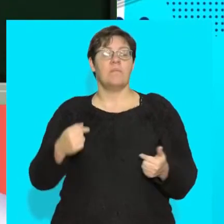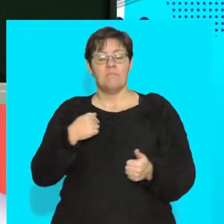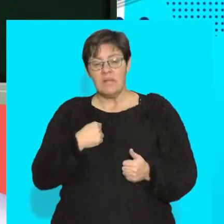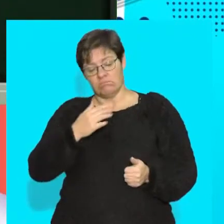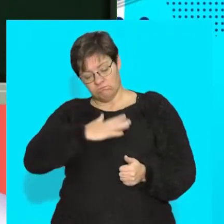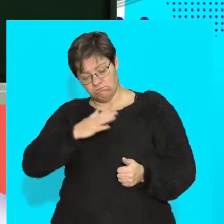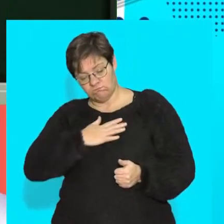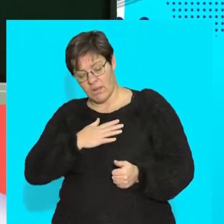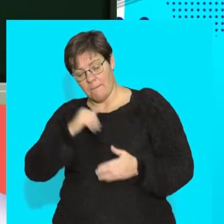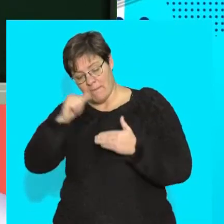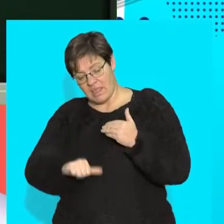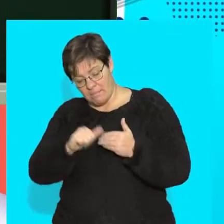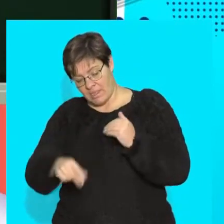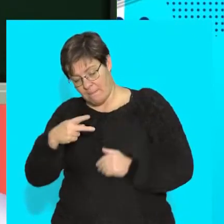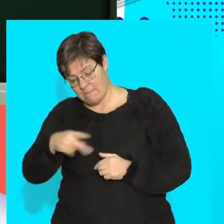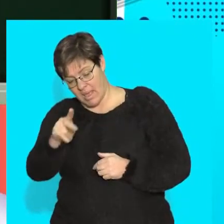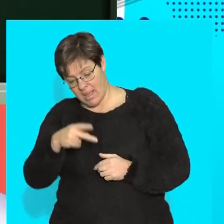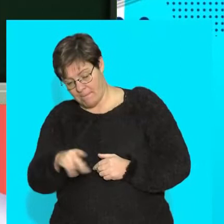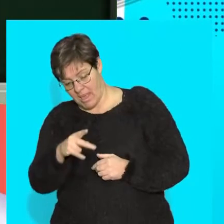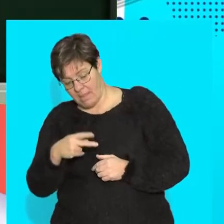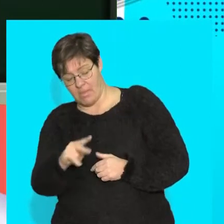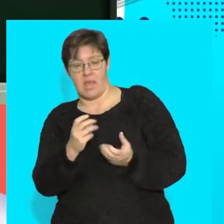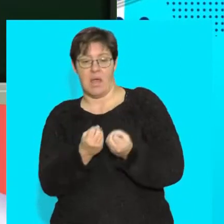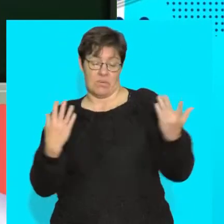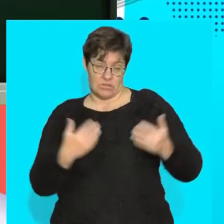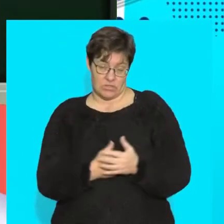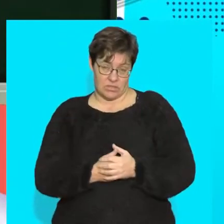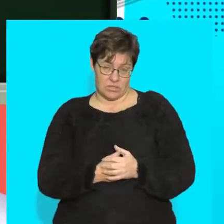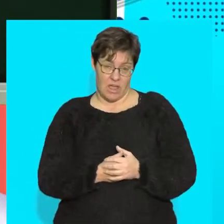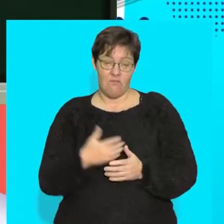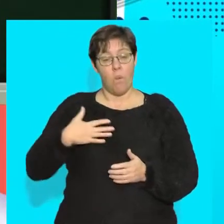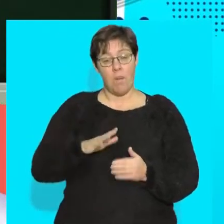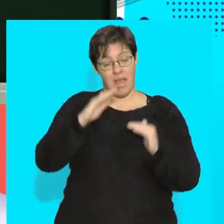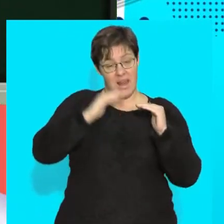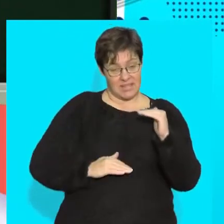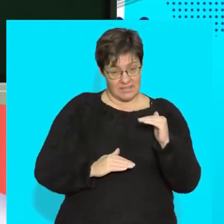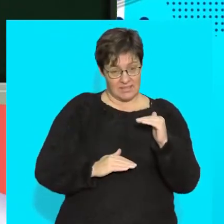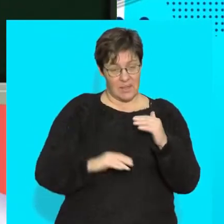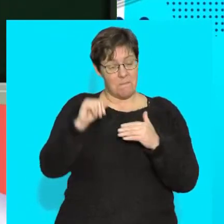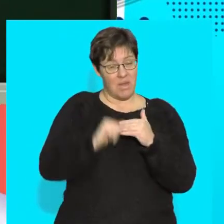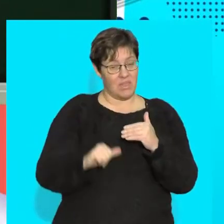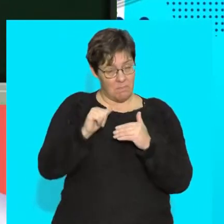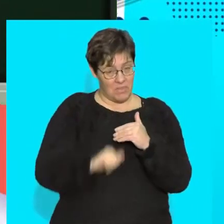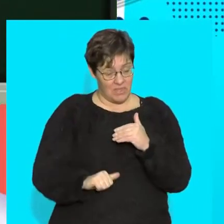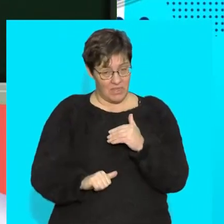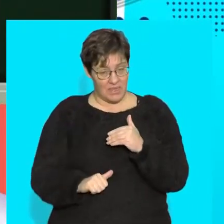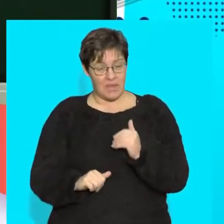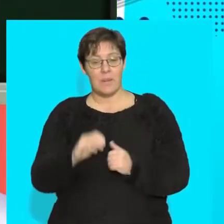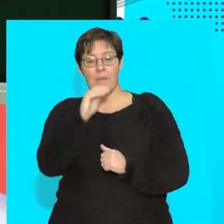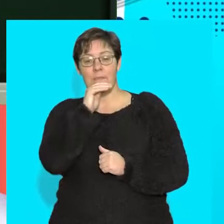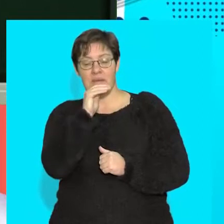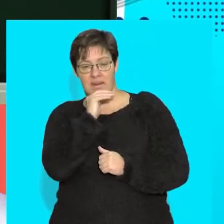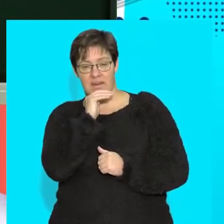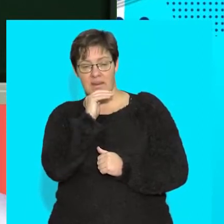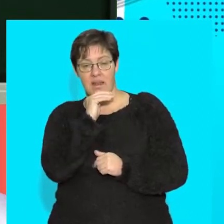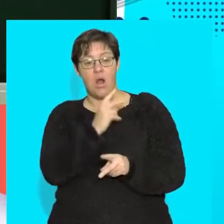much you actually are willing to pay on a month-to-month basis. Because remember, if you want to pay less on a month-to-month basis, it